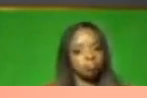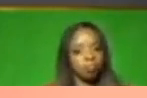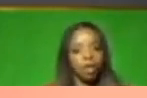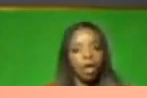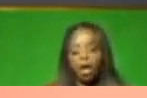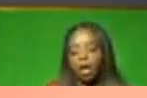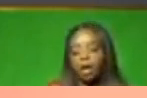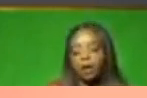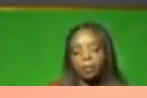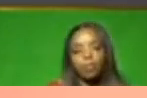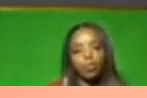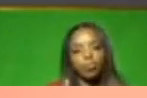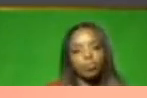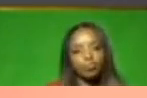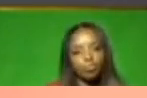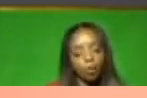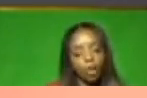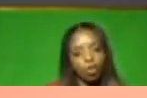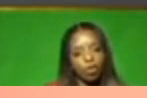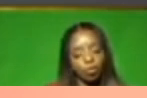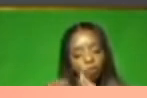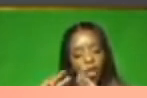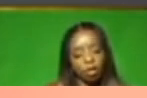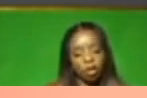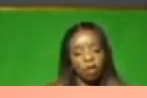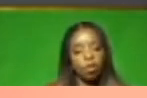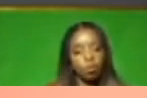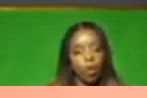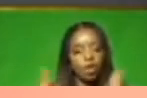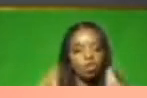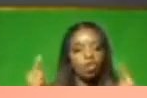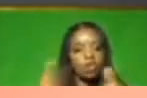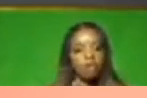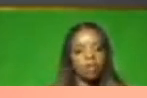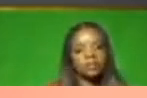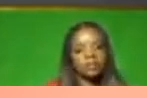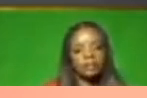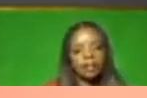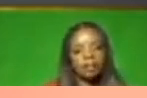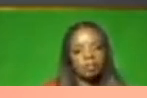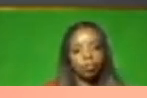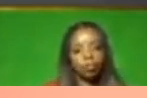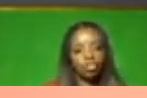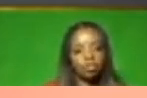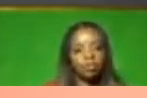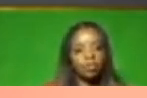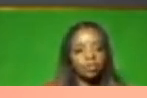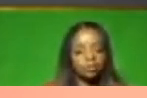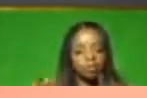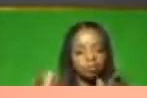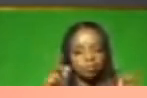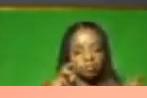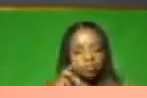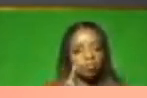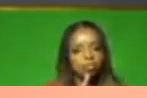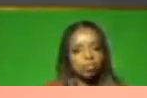Research from the University of Stellenbosch estimates that the reforms undertaken by the auspices